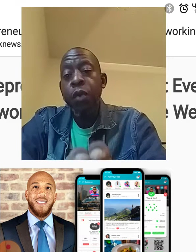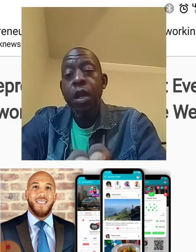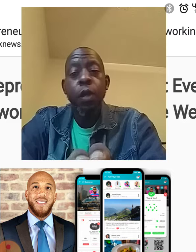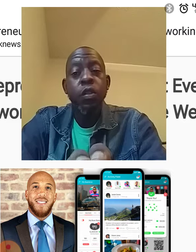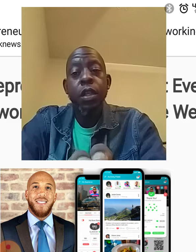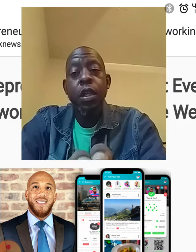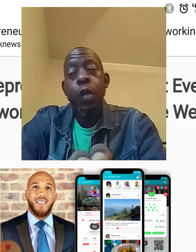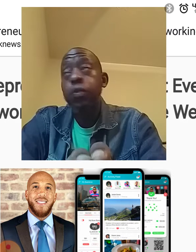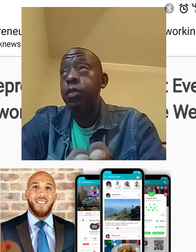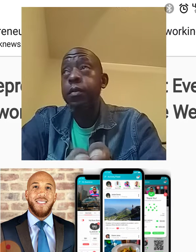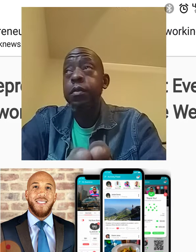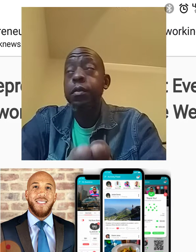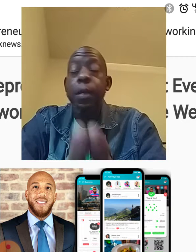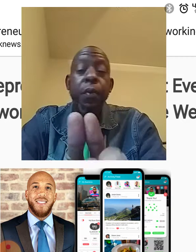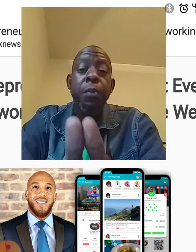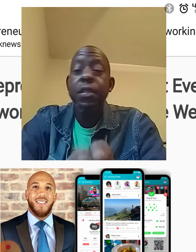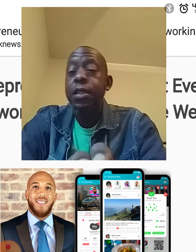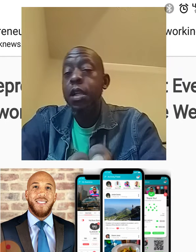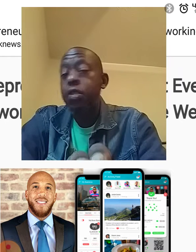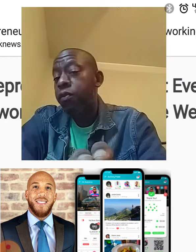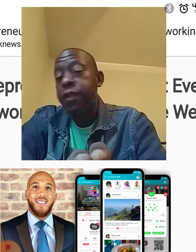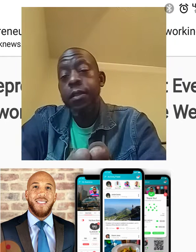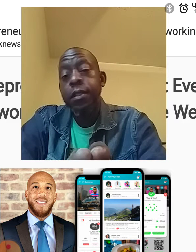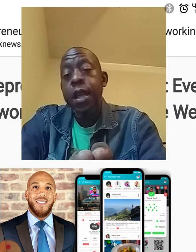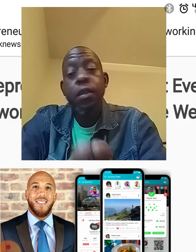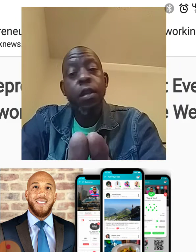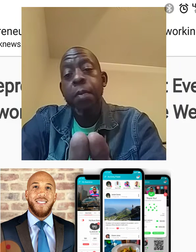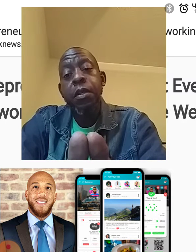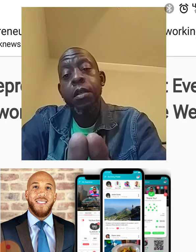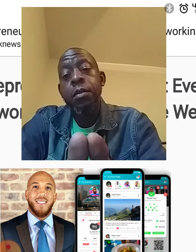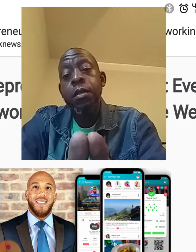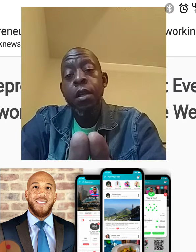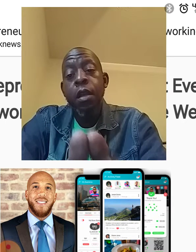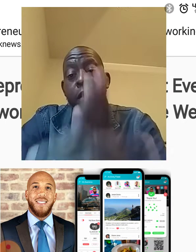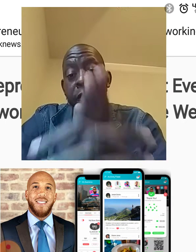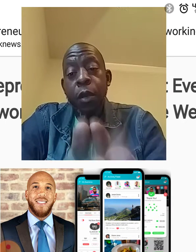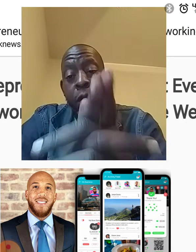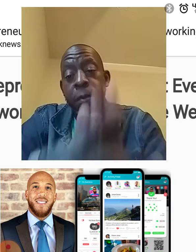your boy Ocean the Ghost. I promise to tell the truth every time you come in here.